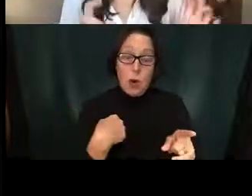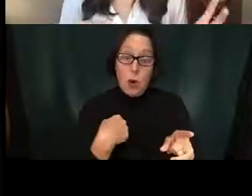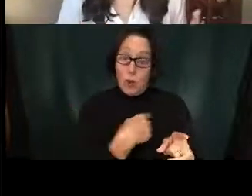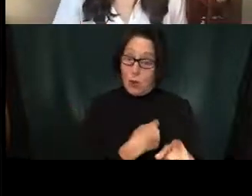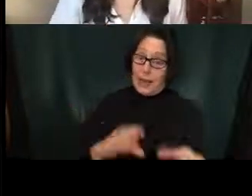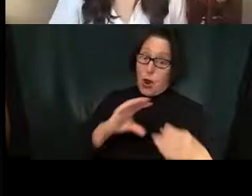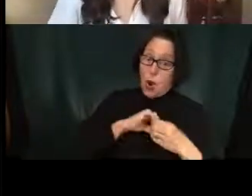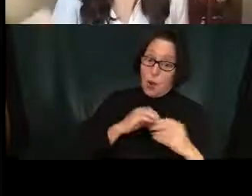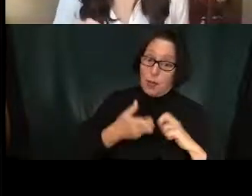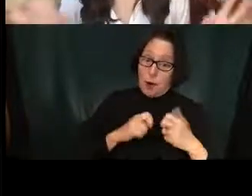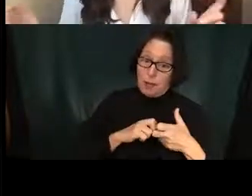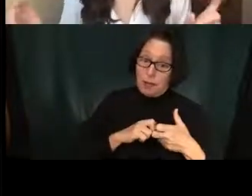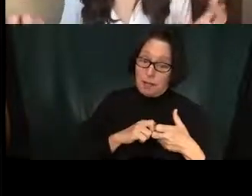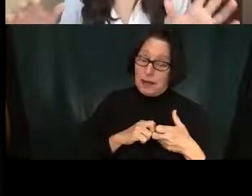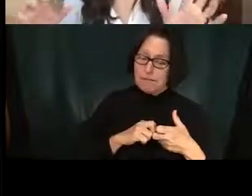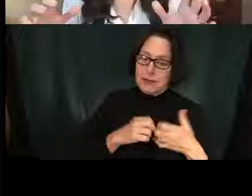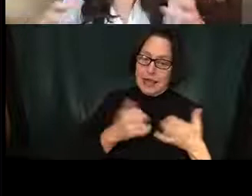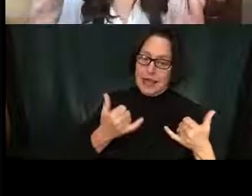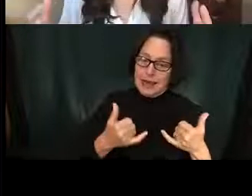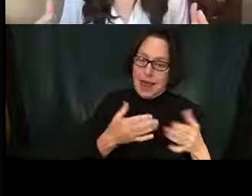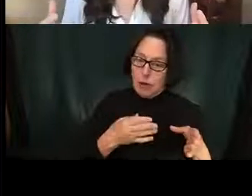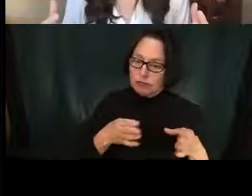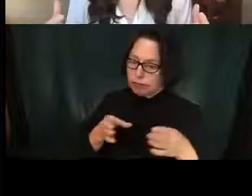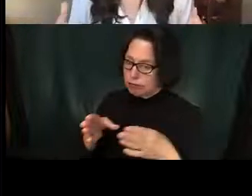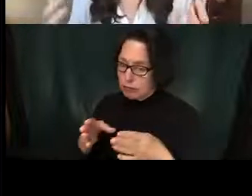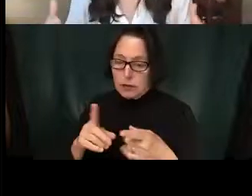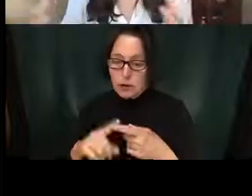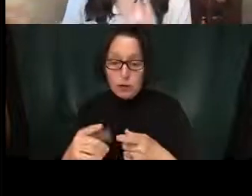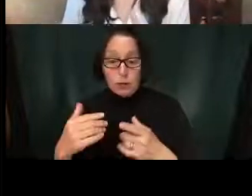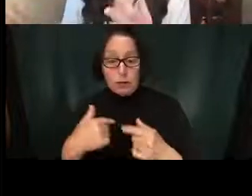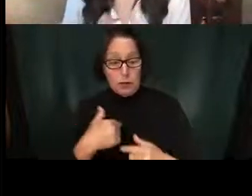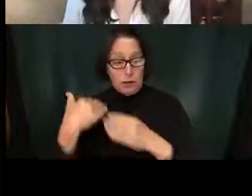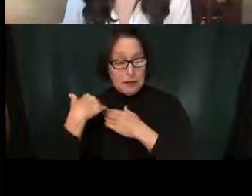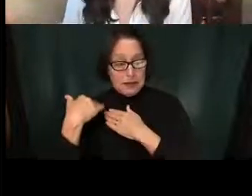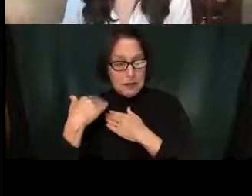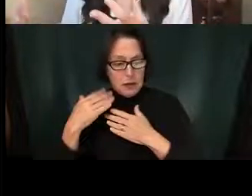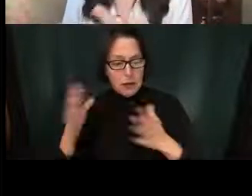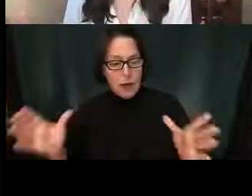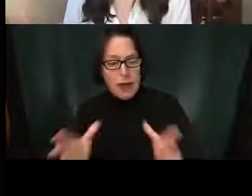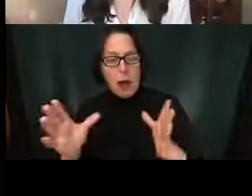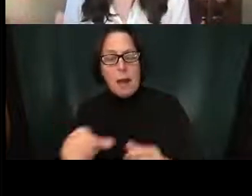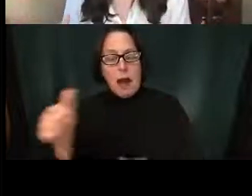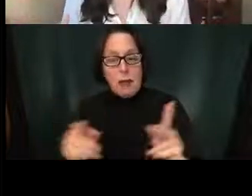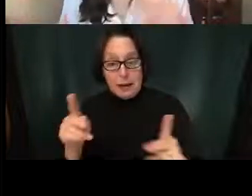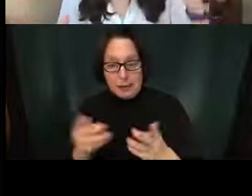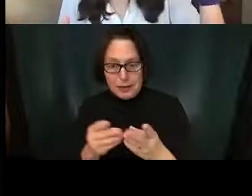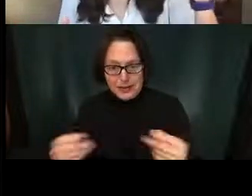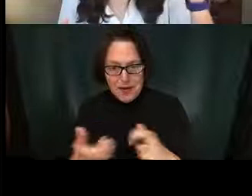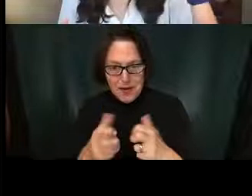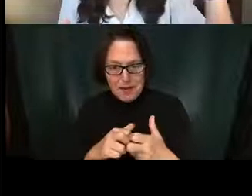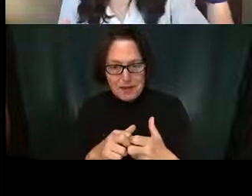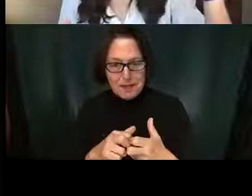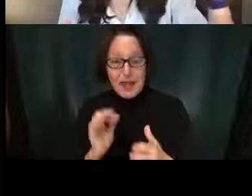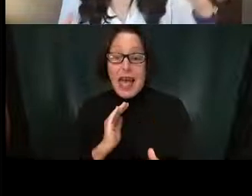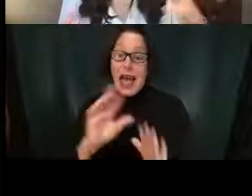owning the problem to us now having the responsibility and the purpose of helping others solve the problem. Our role